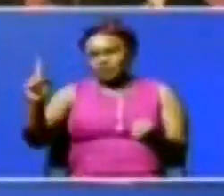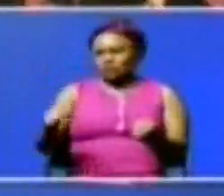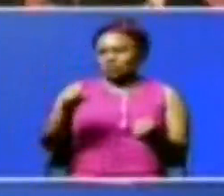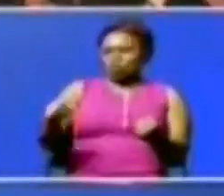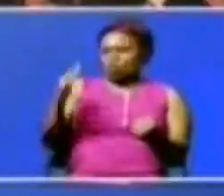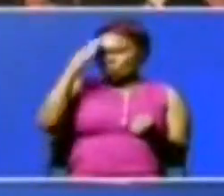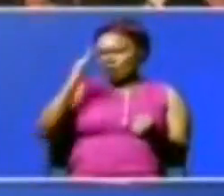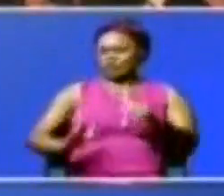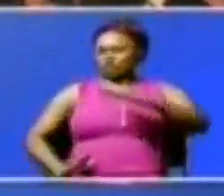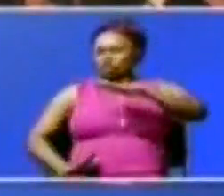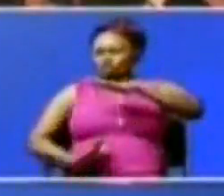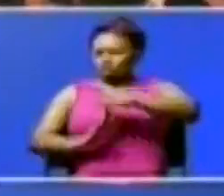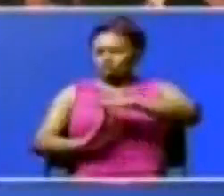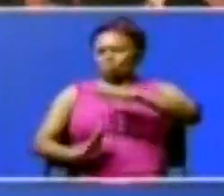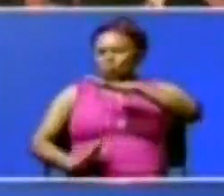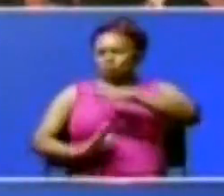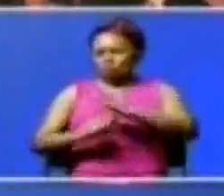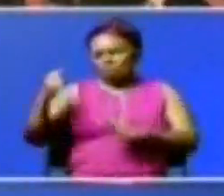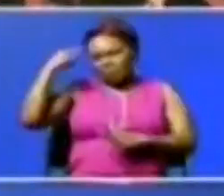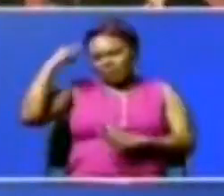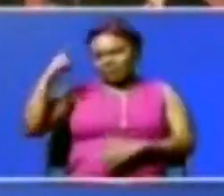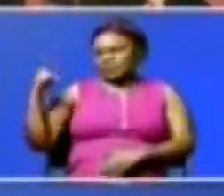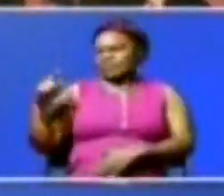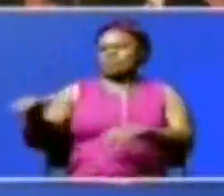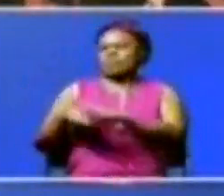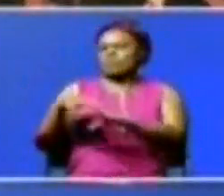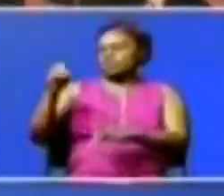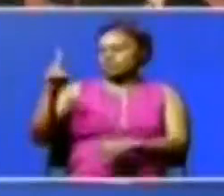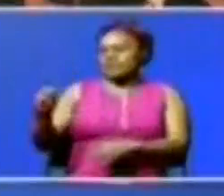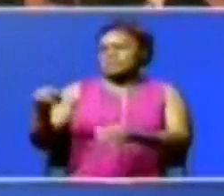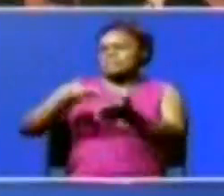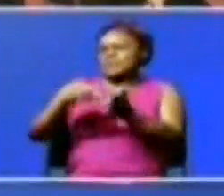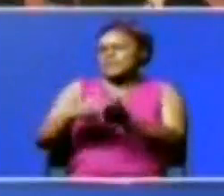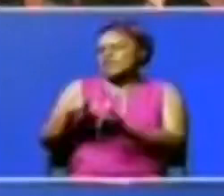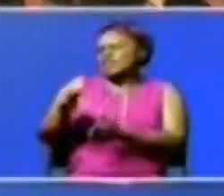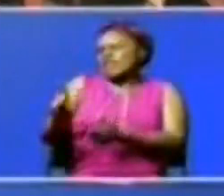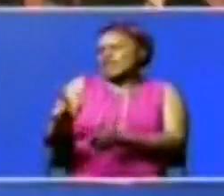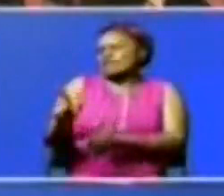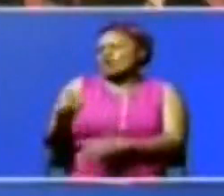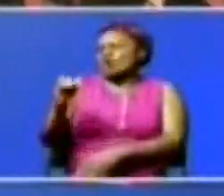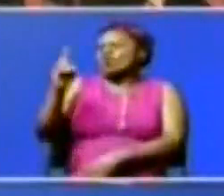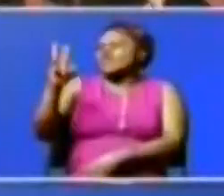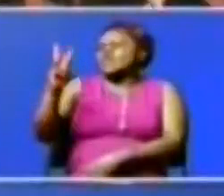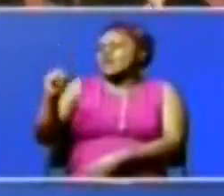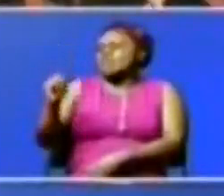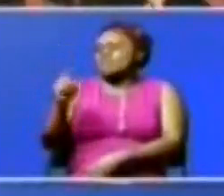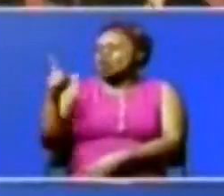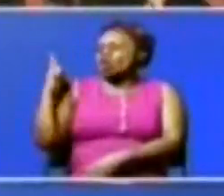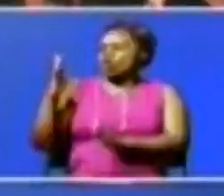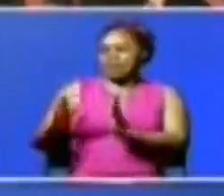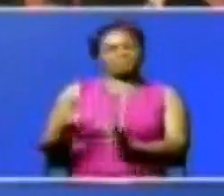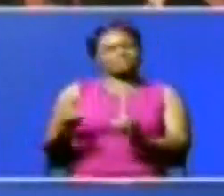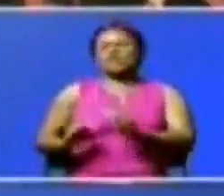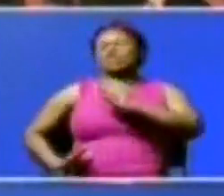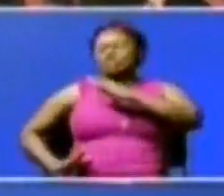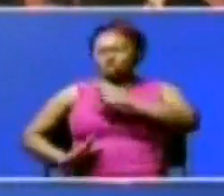these top legal minds are also members of ODM. But that does not mean that they are ODM lawyers, as people like to call them, or NASA lawyers. These are the